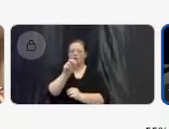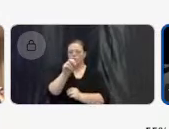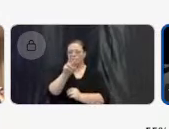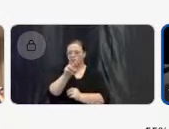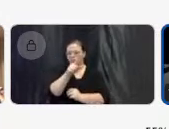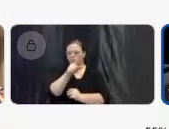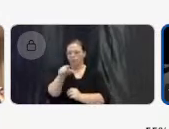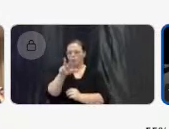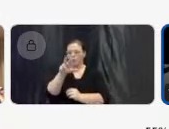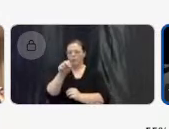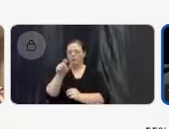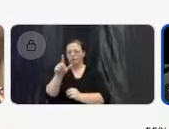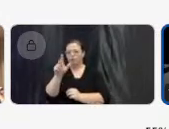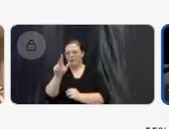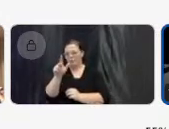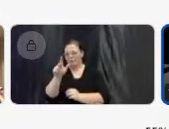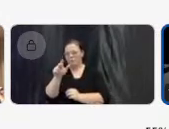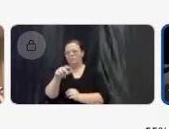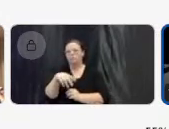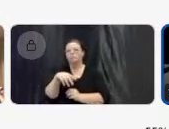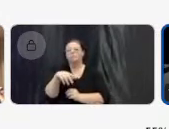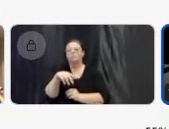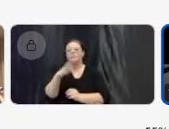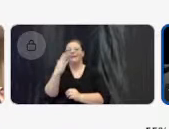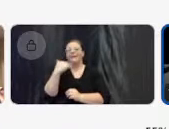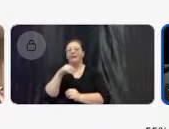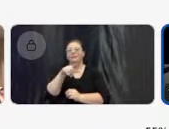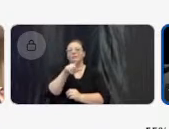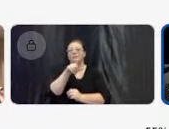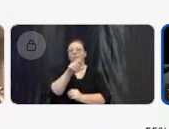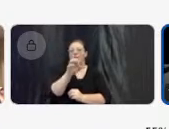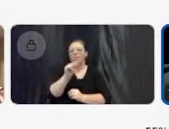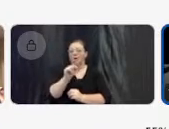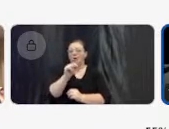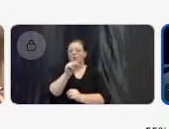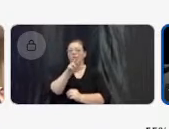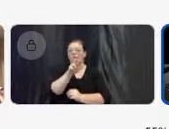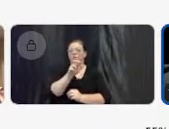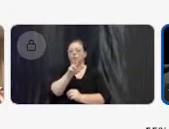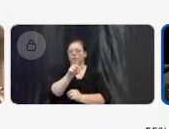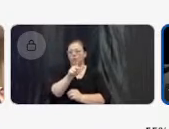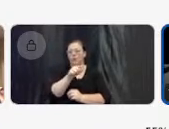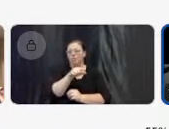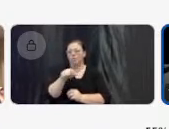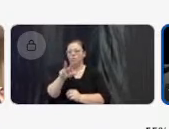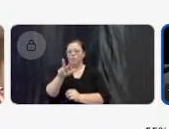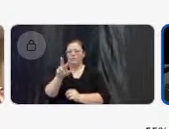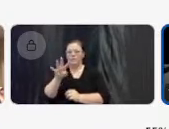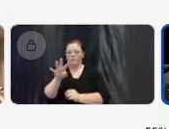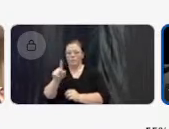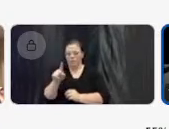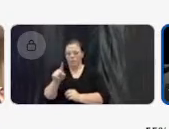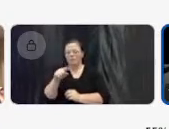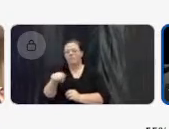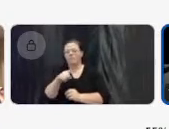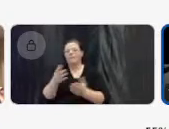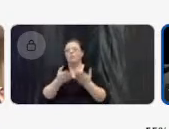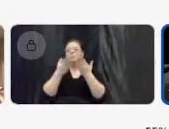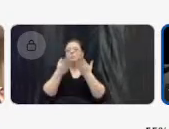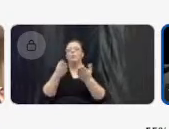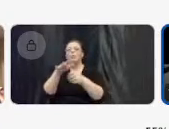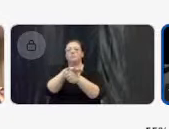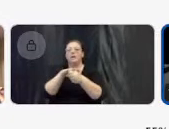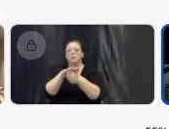through 320 and lots 323 through 341, have proposed lot